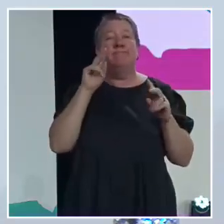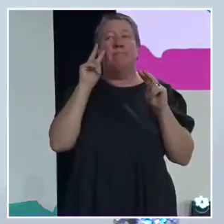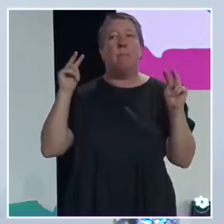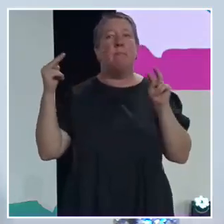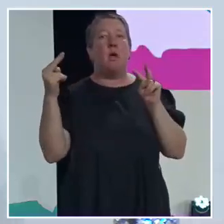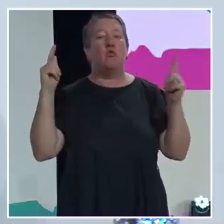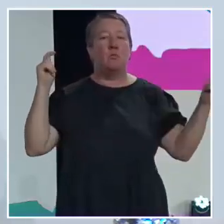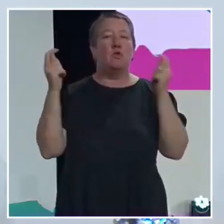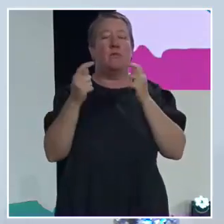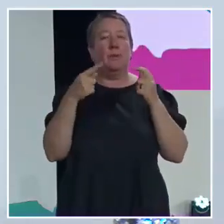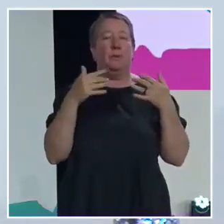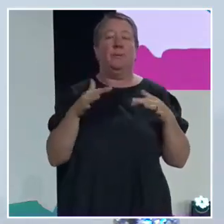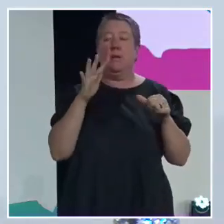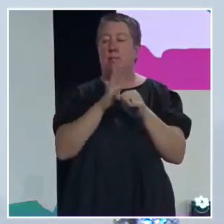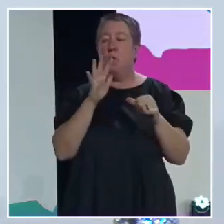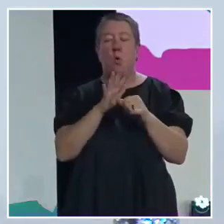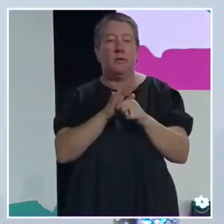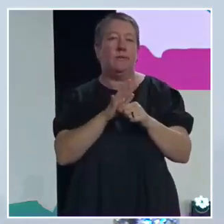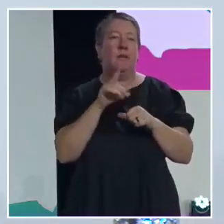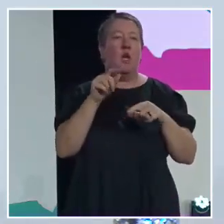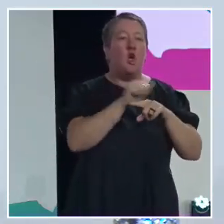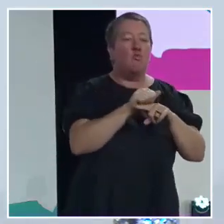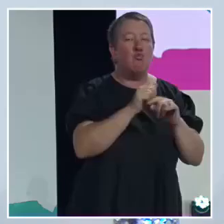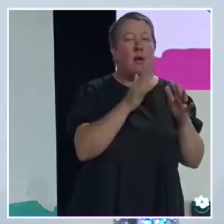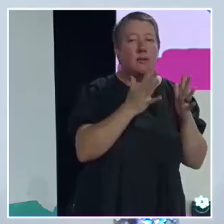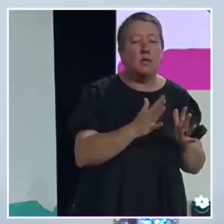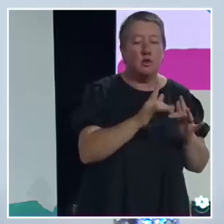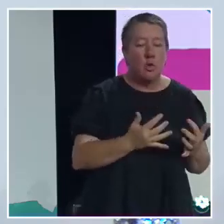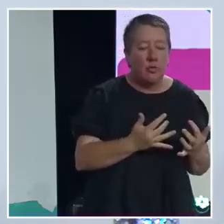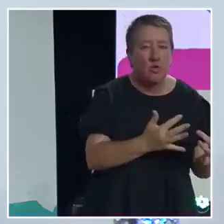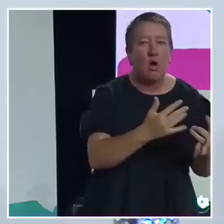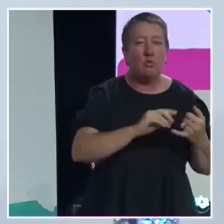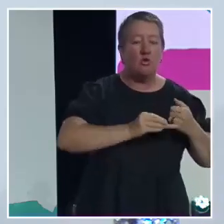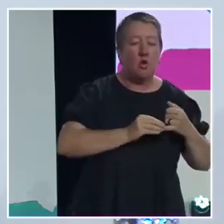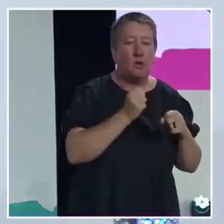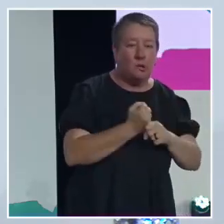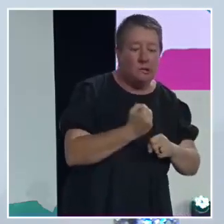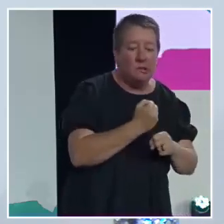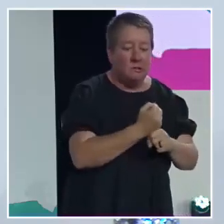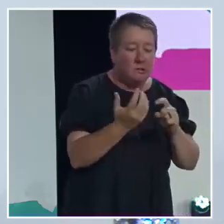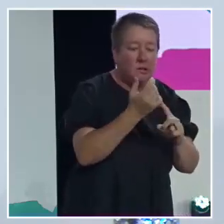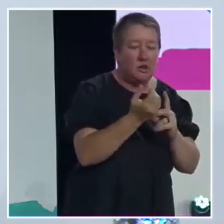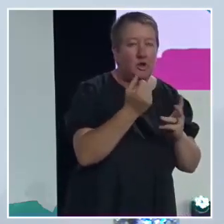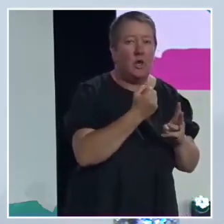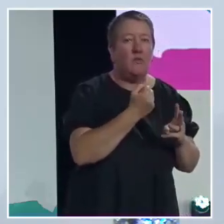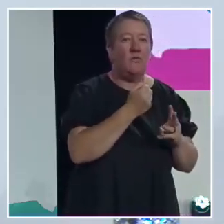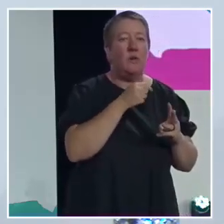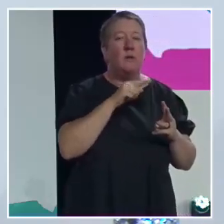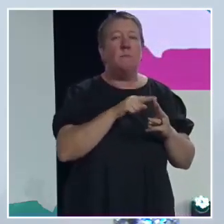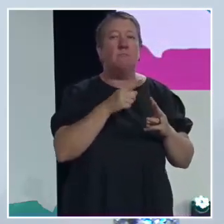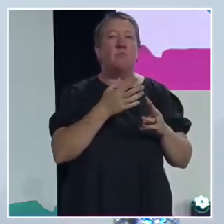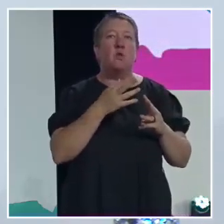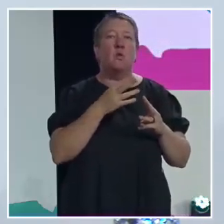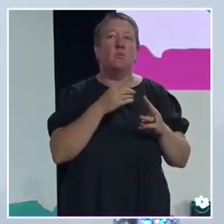Maynard Keynes had a great quote. He said, practitioners on the ground who are kind of getting the job done are actually slaves of defunct economic